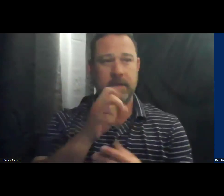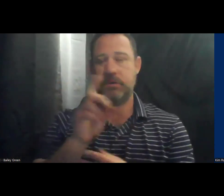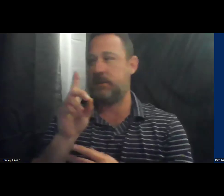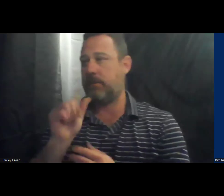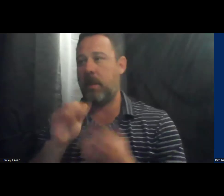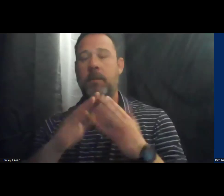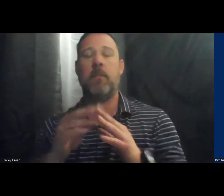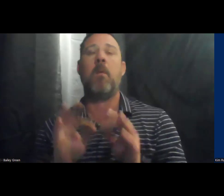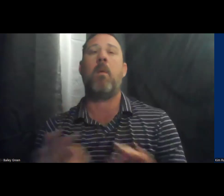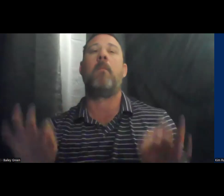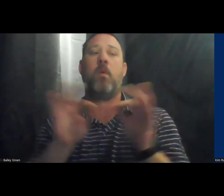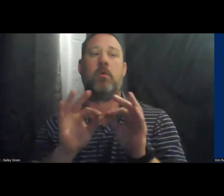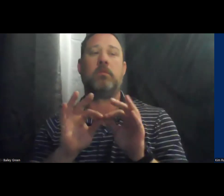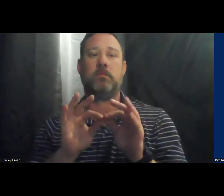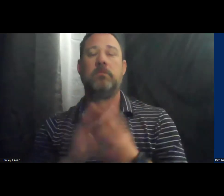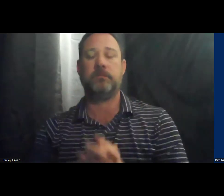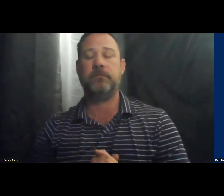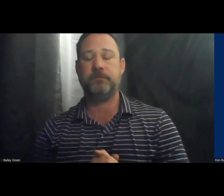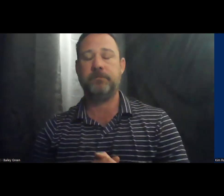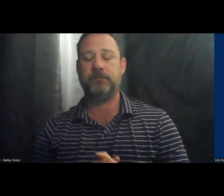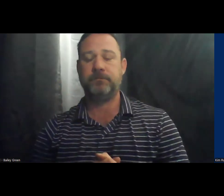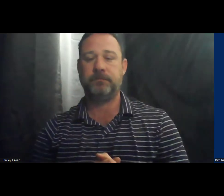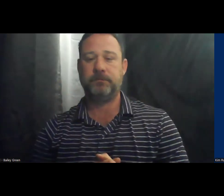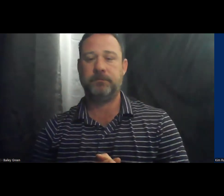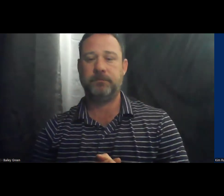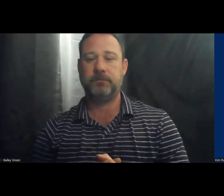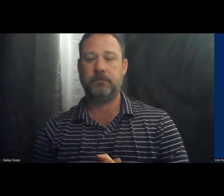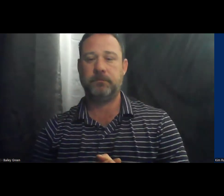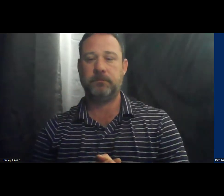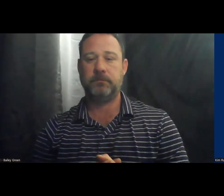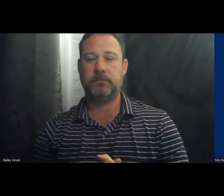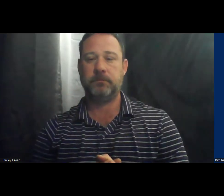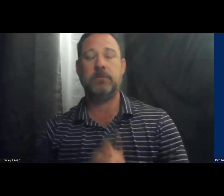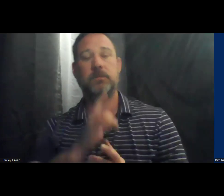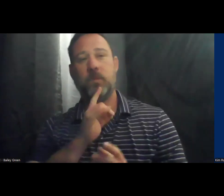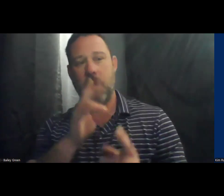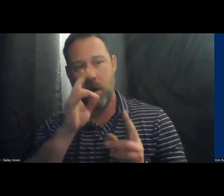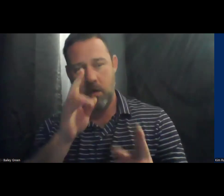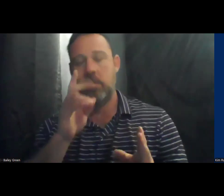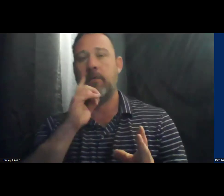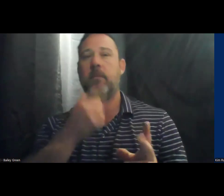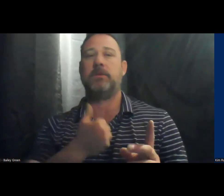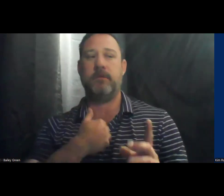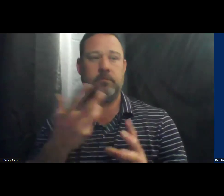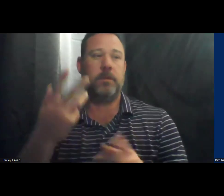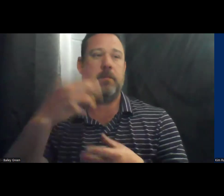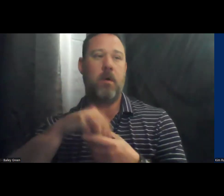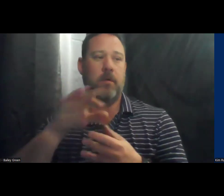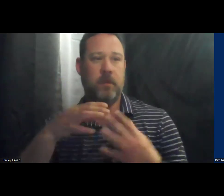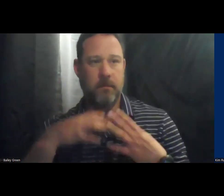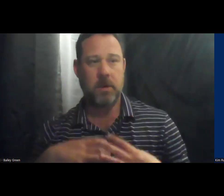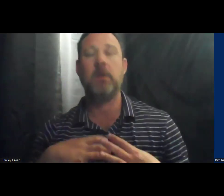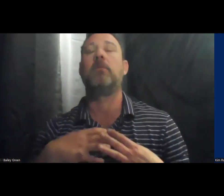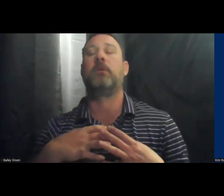more important and more salient all the time. So it is just really an honor for me to be able to be a part of this committee. I'm